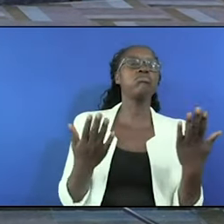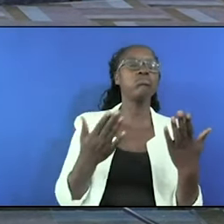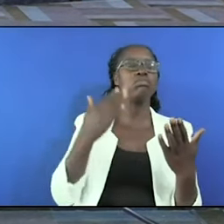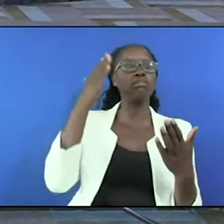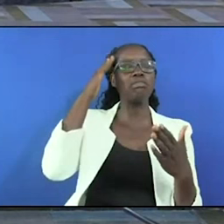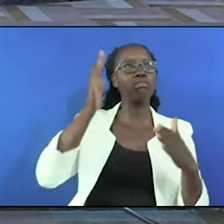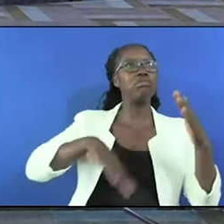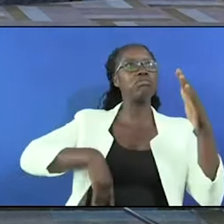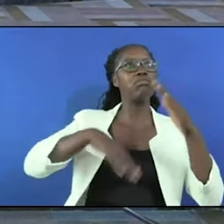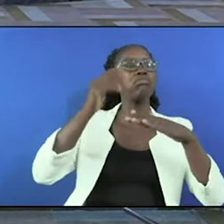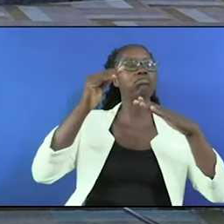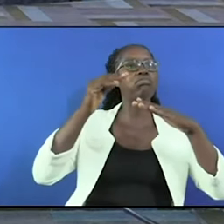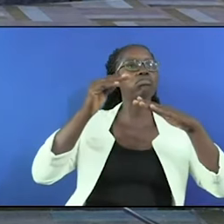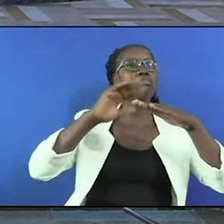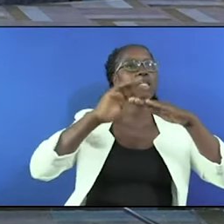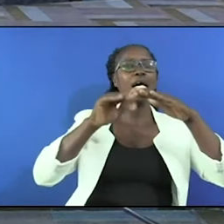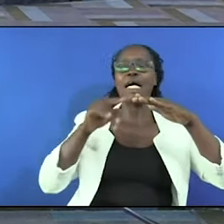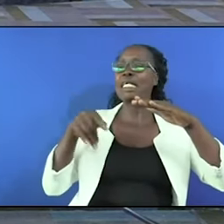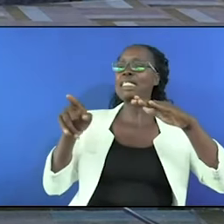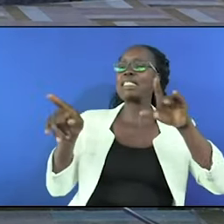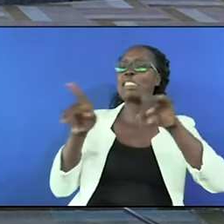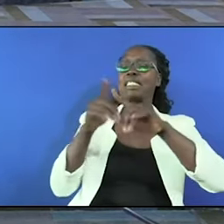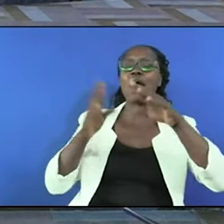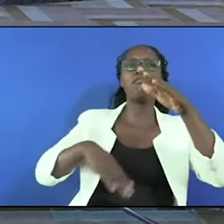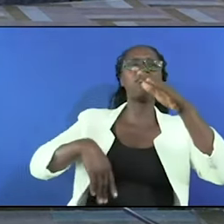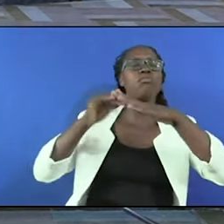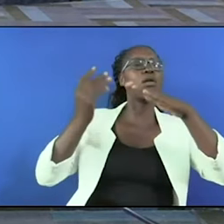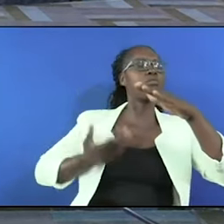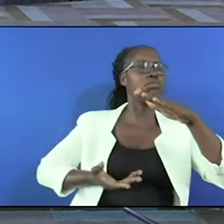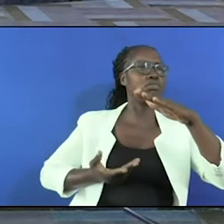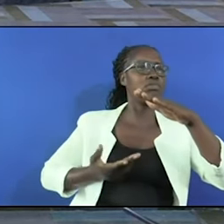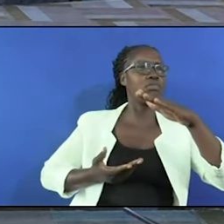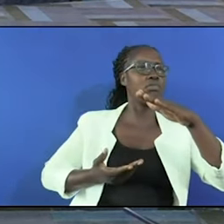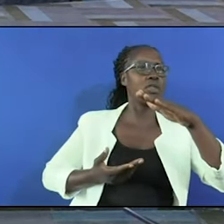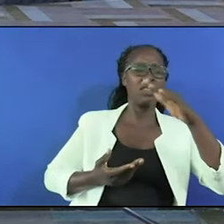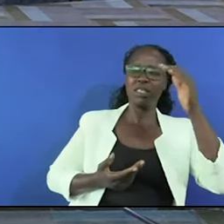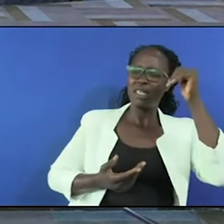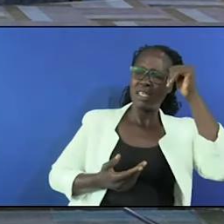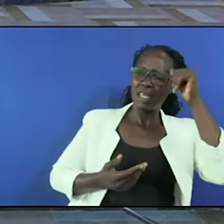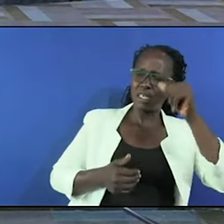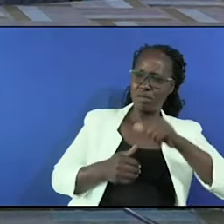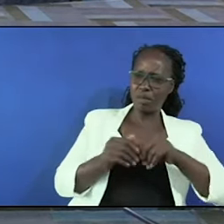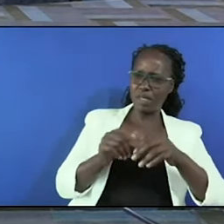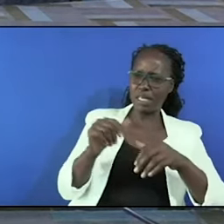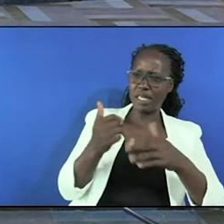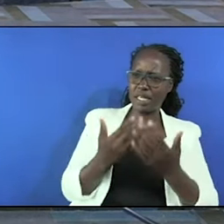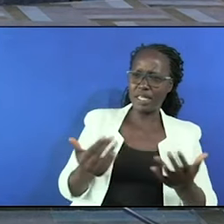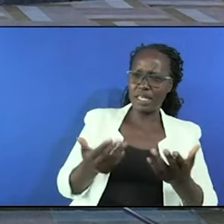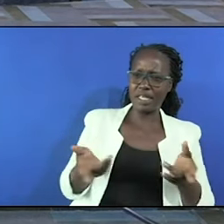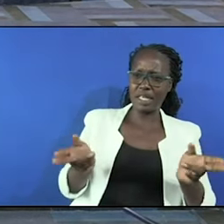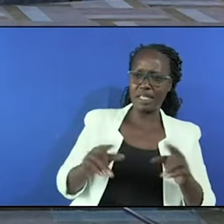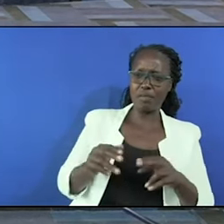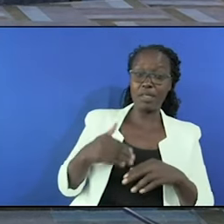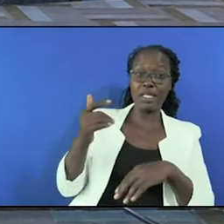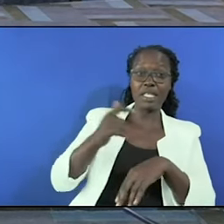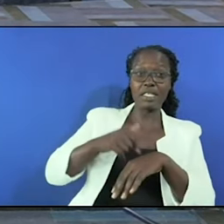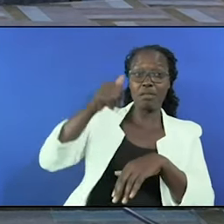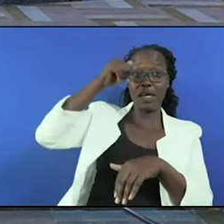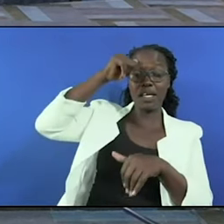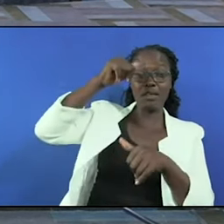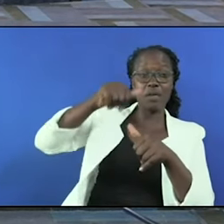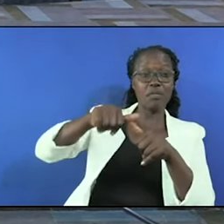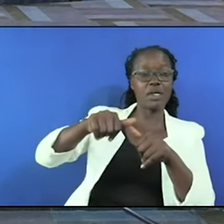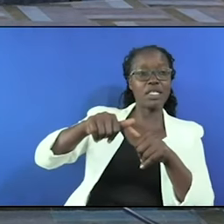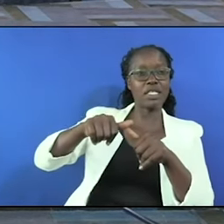down, pop! Again, pop! I don't remember the rest, the other things that happened. But the next time I